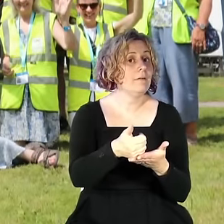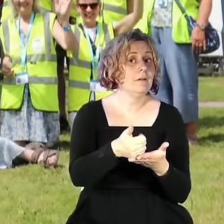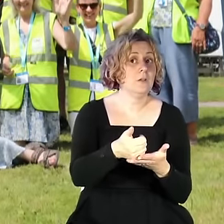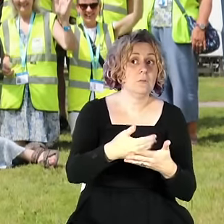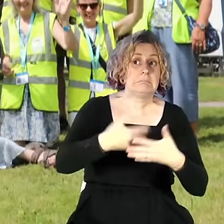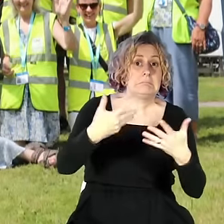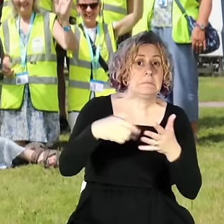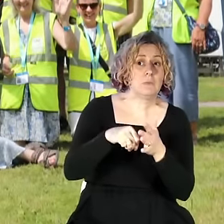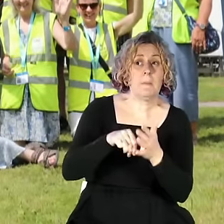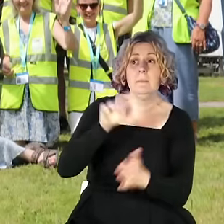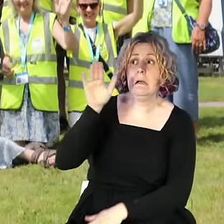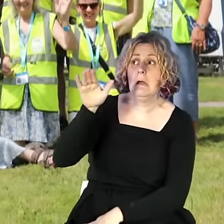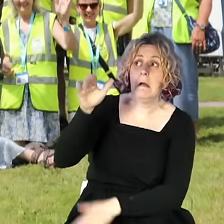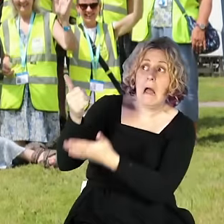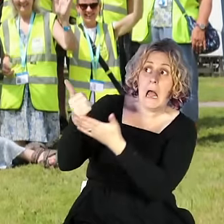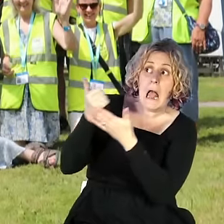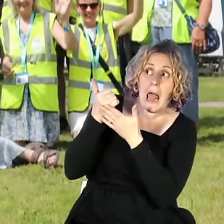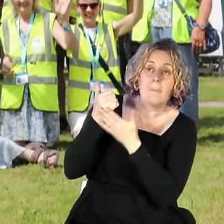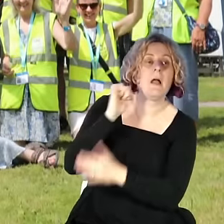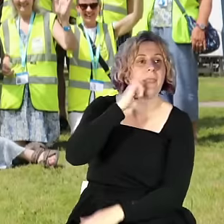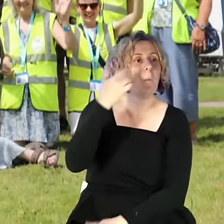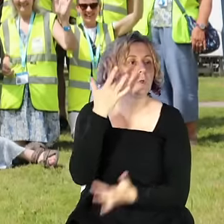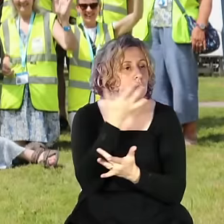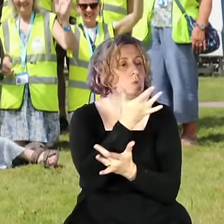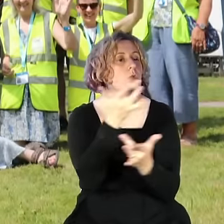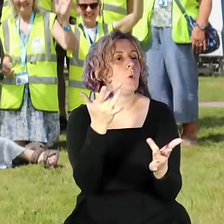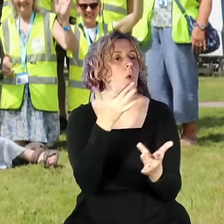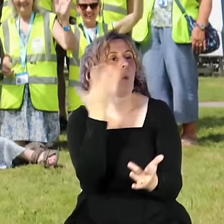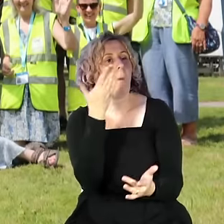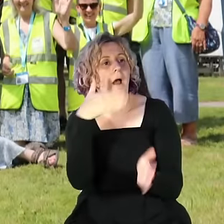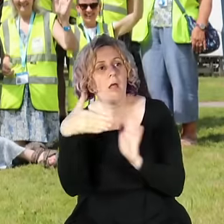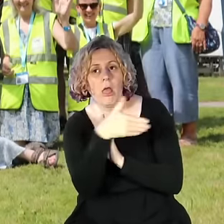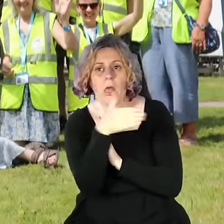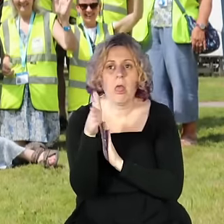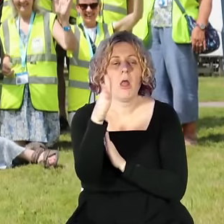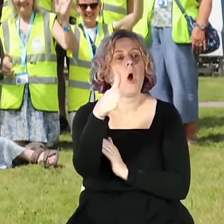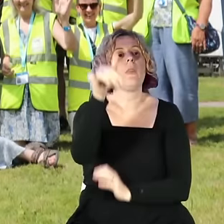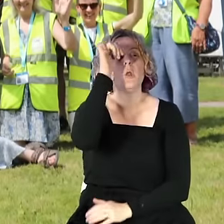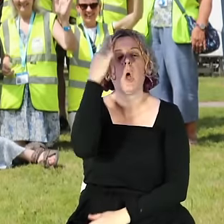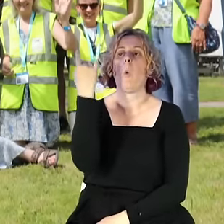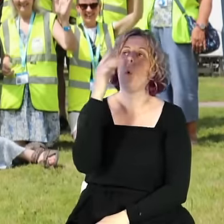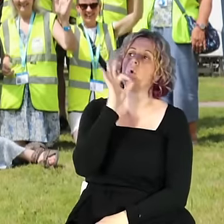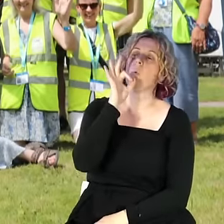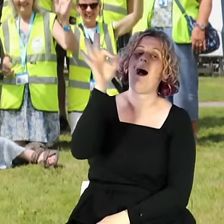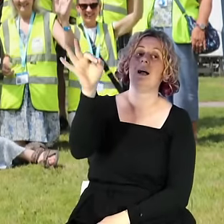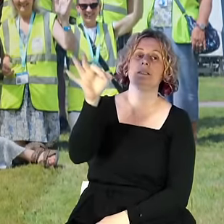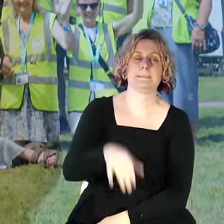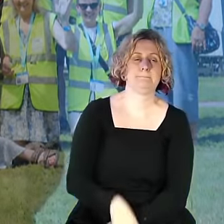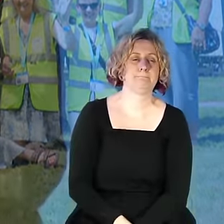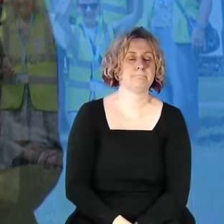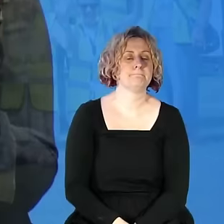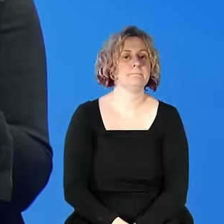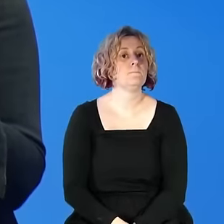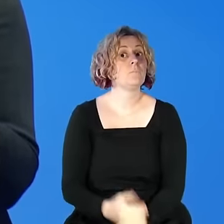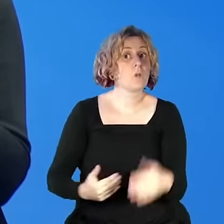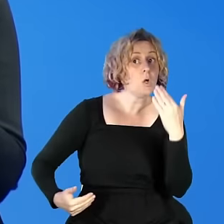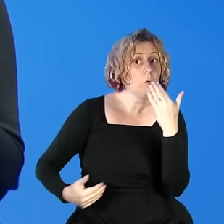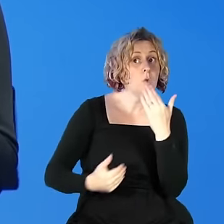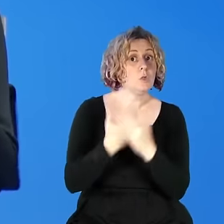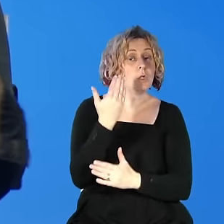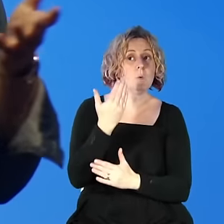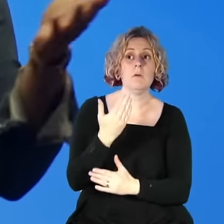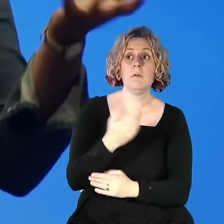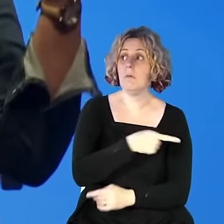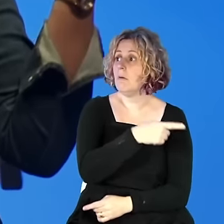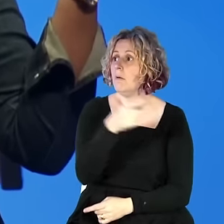do ask if you have any questions or problems, and they'll know who to ask if they don't know the answer. If you're new to convention this year, can you